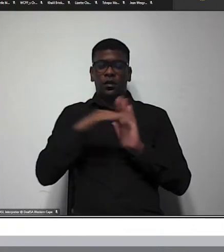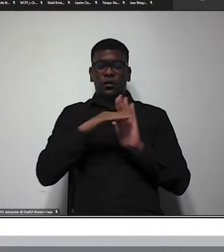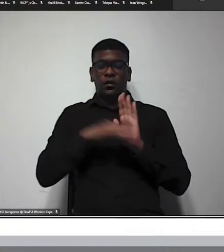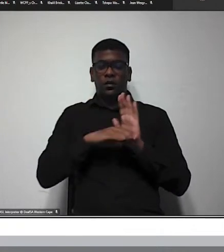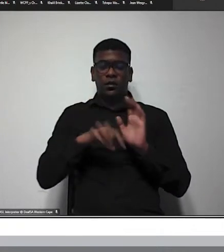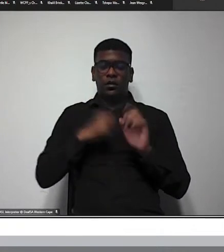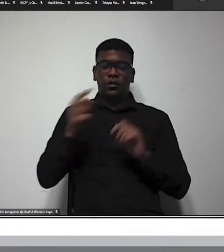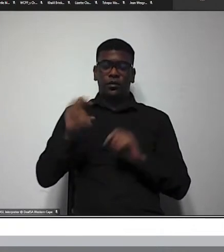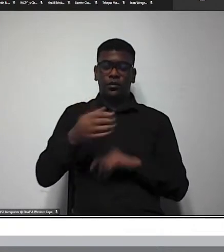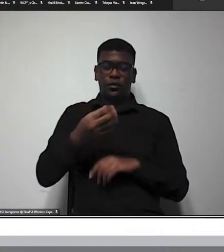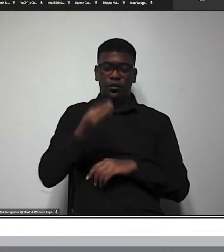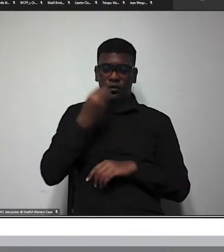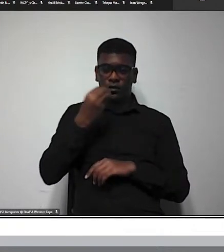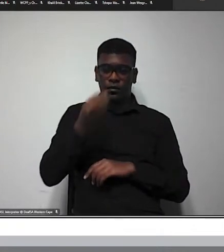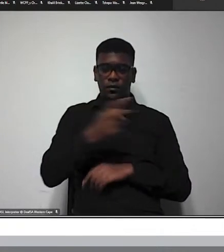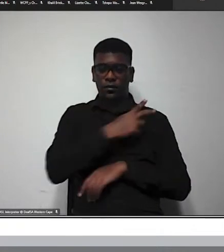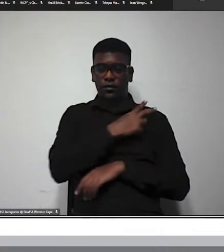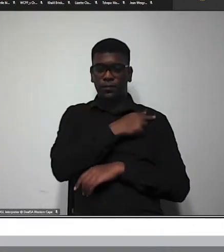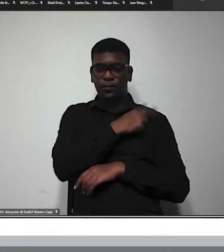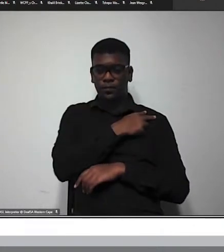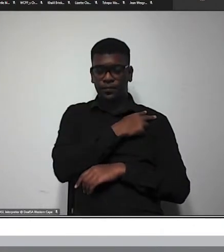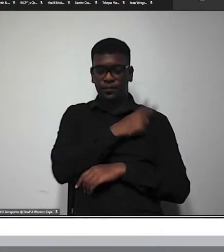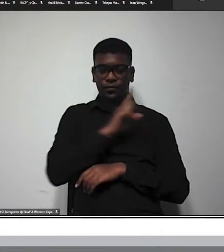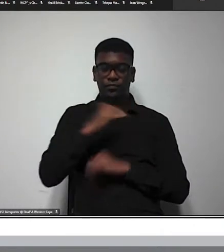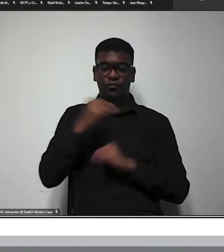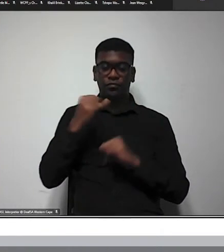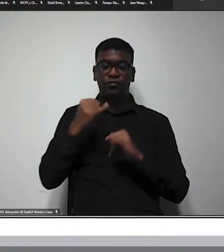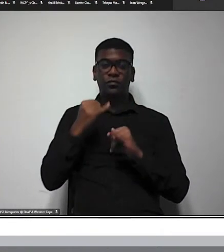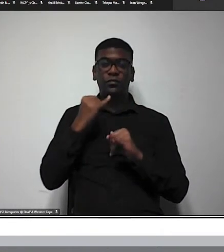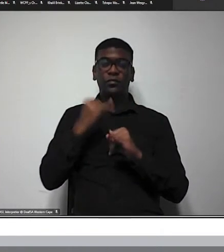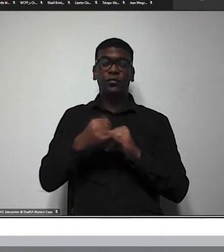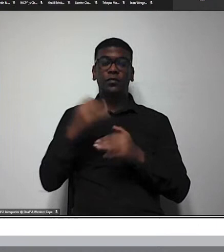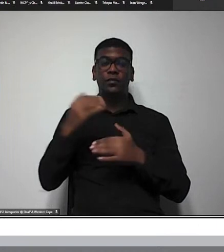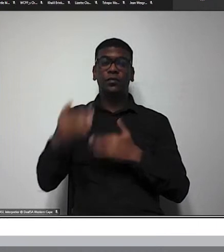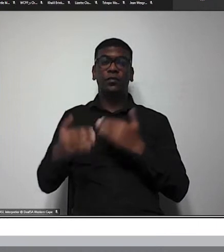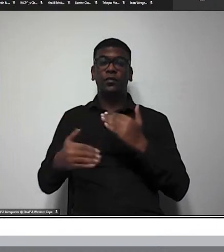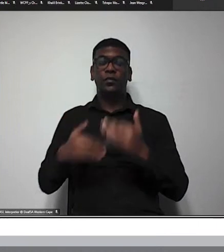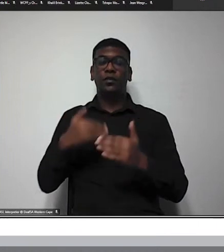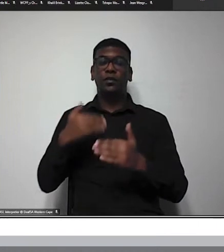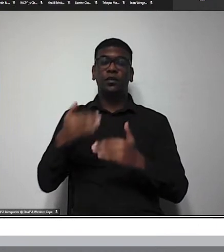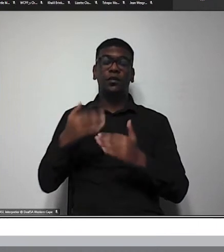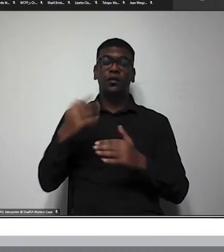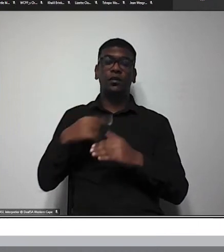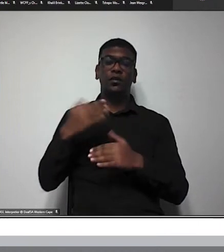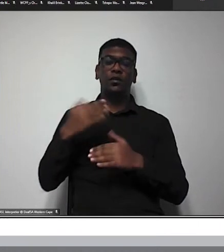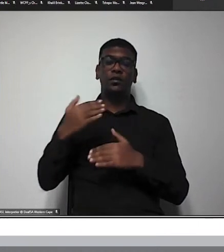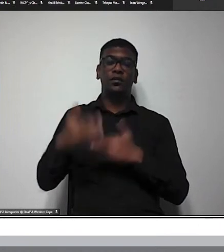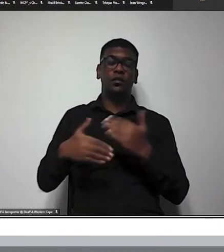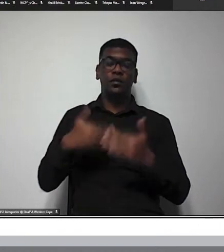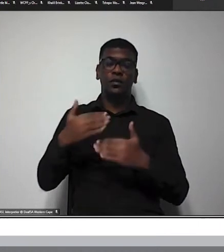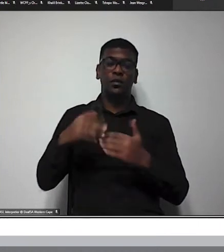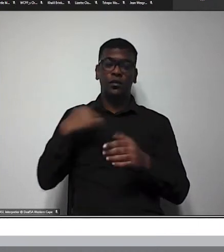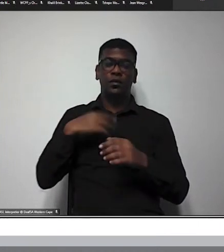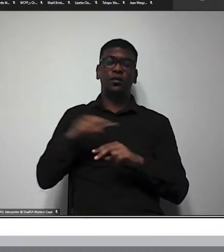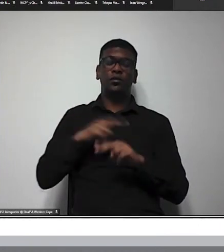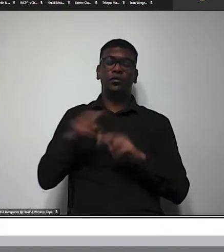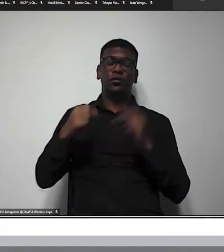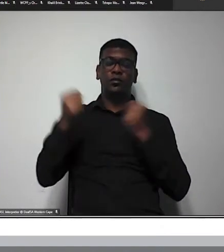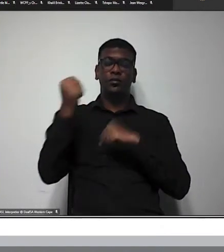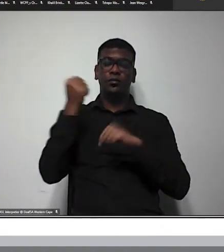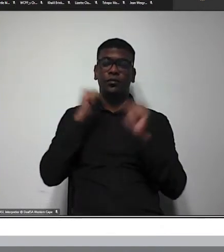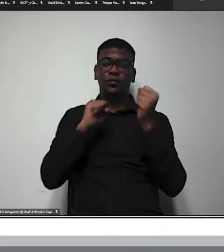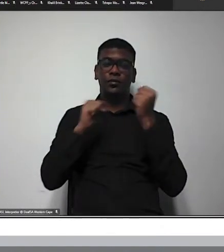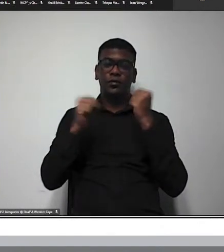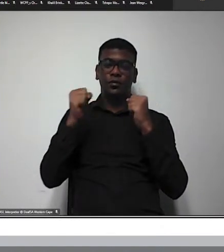security. And also in the production process, we use machinery to produce some actually of our goods, you know, from the